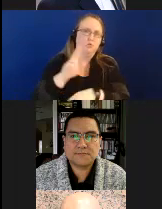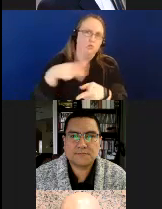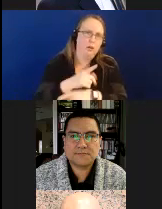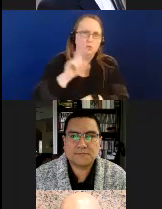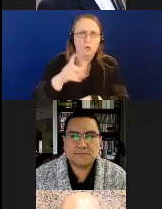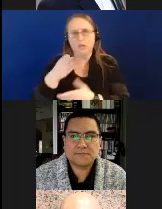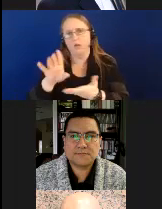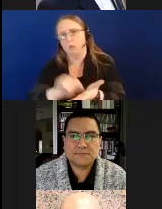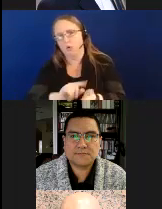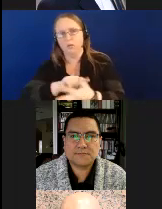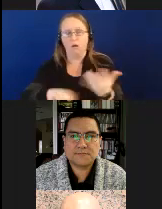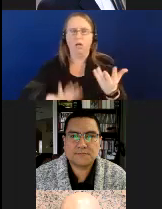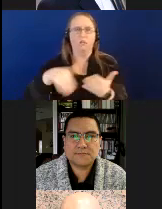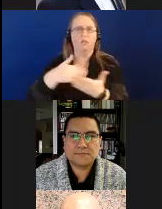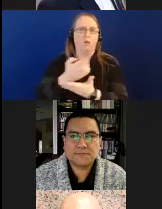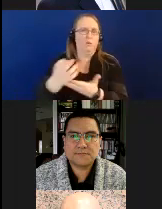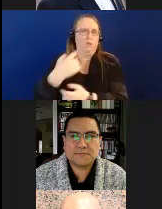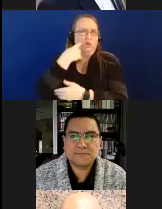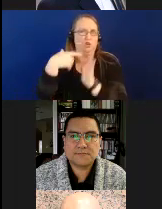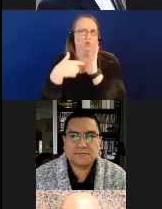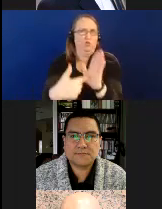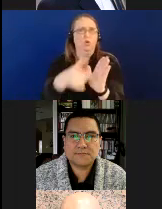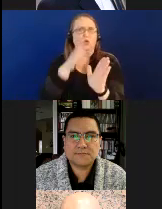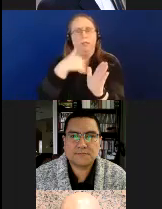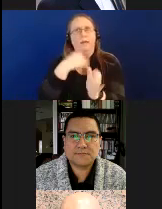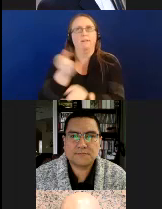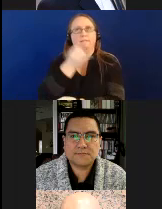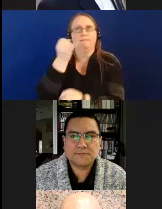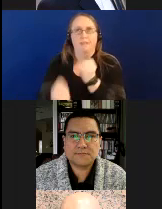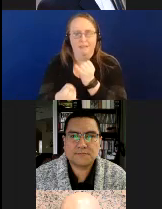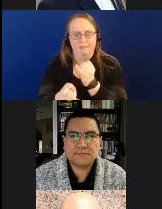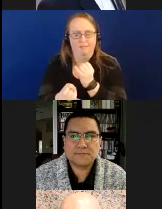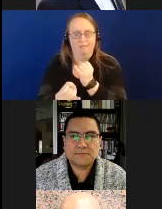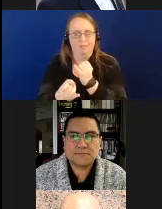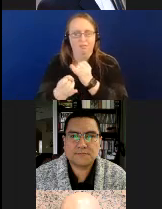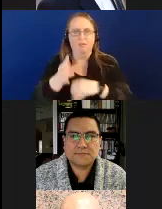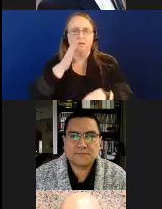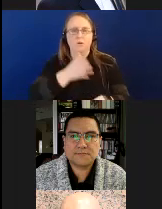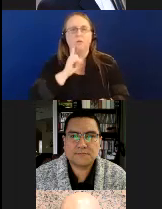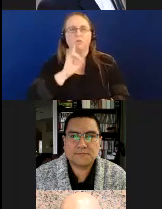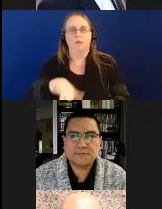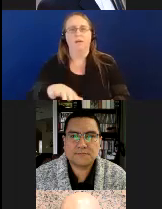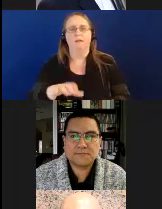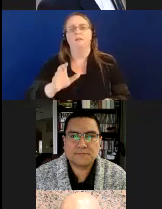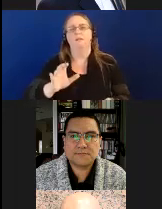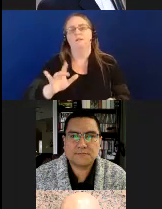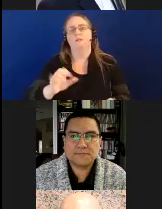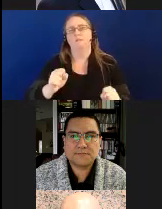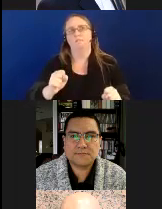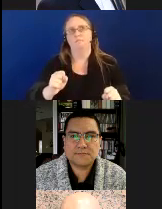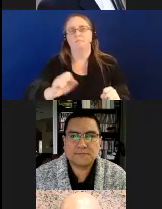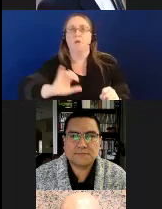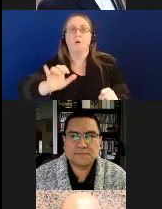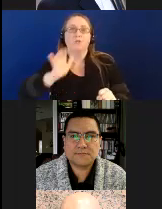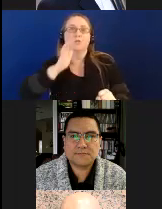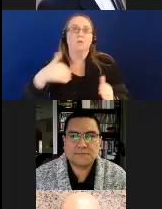So all the resources you just saw, we will have a finalized version for that, as well as a brand